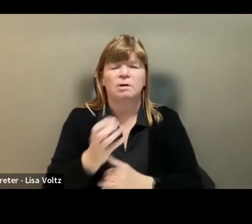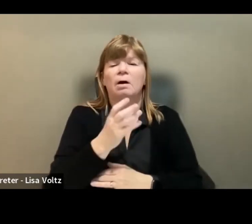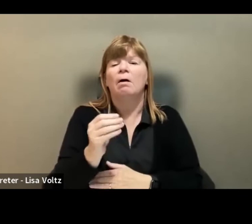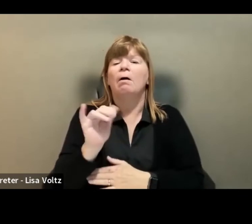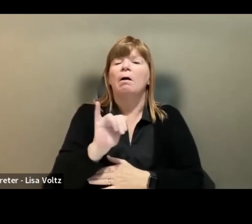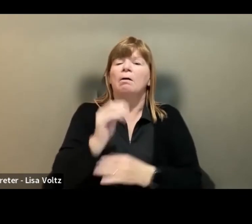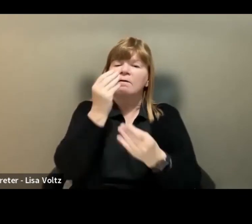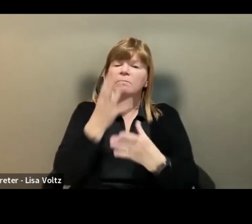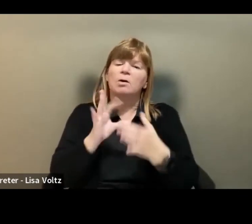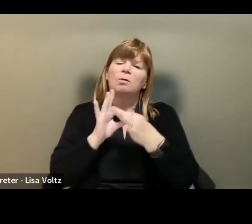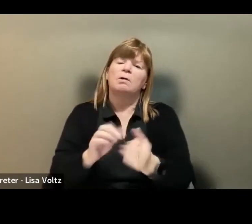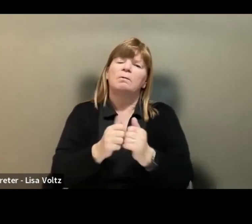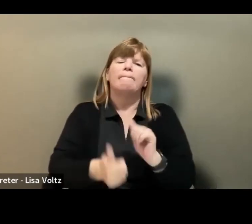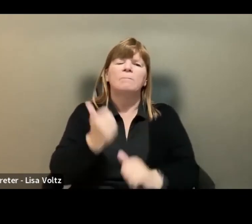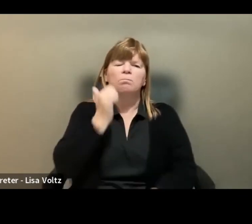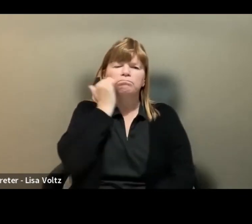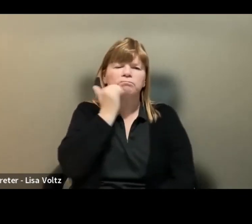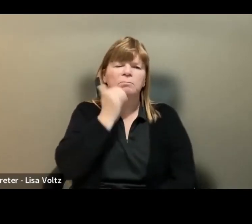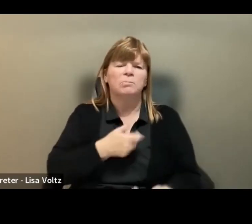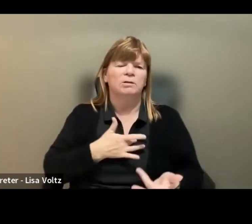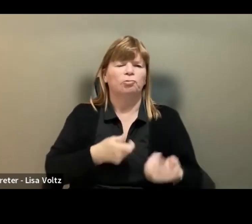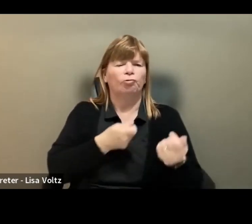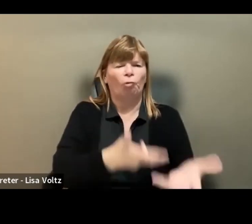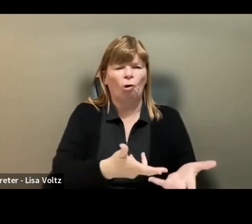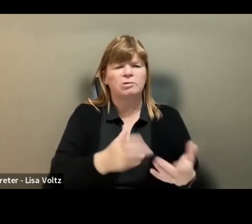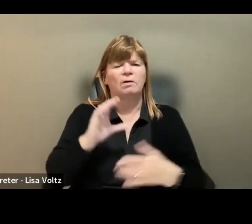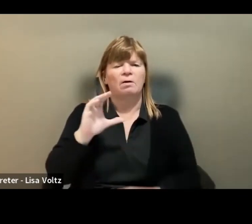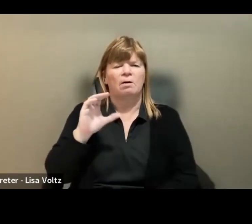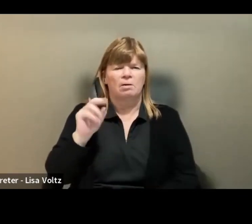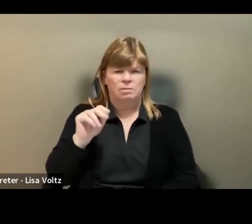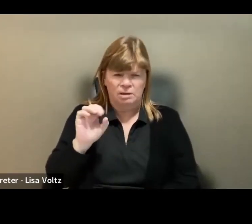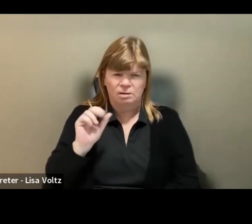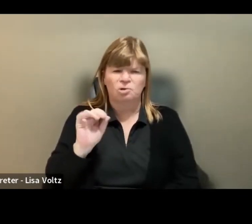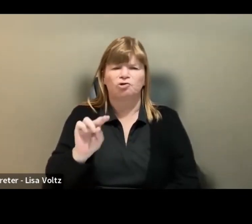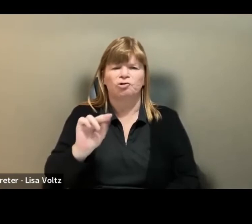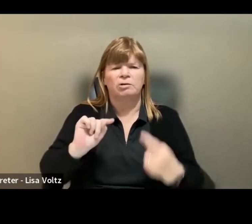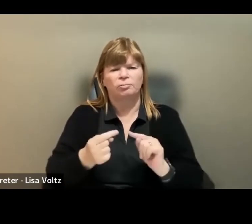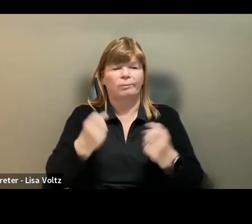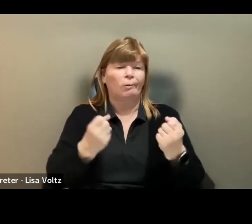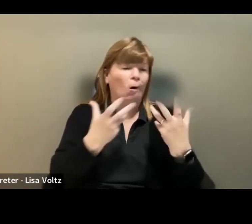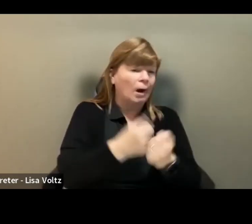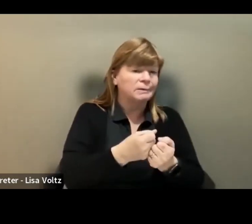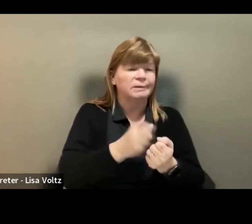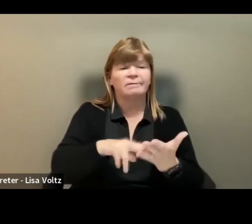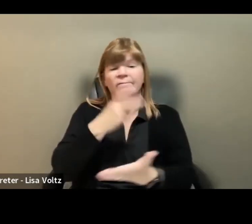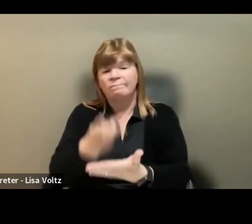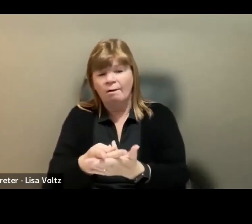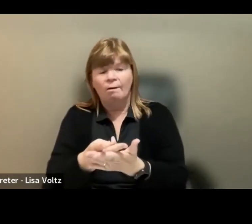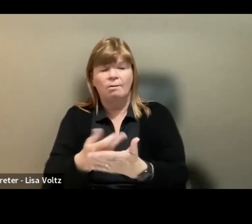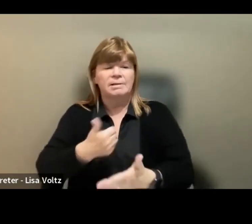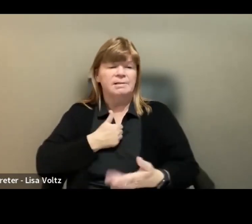information about the most common causes of concussion injuries. So motor vehicle crashes, falls, and